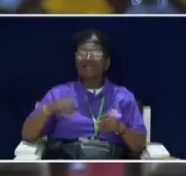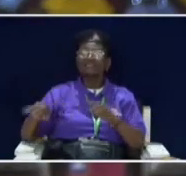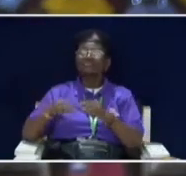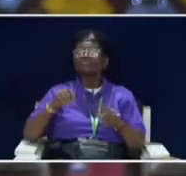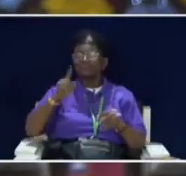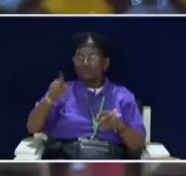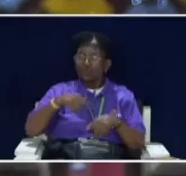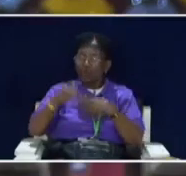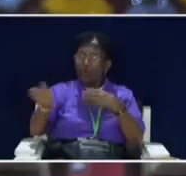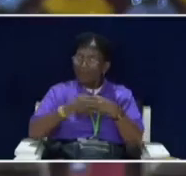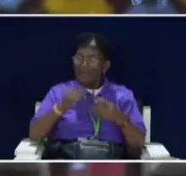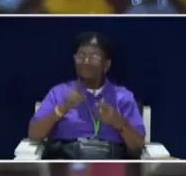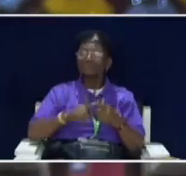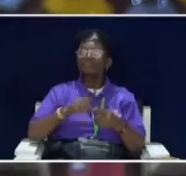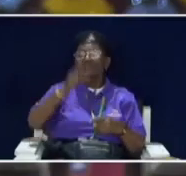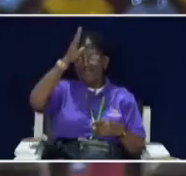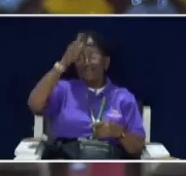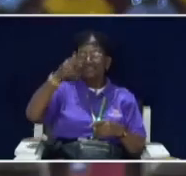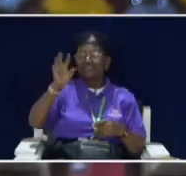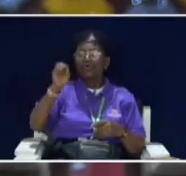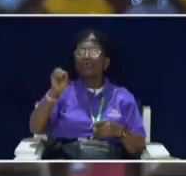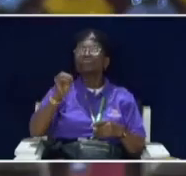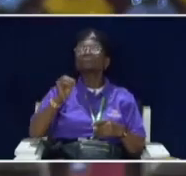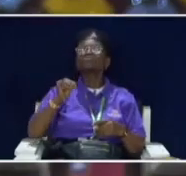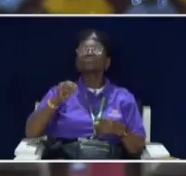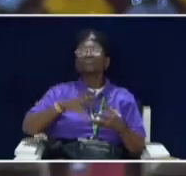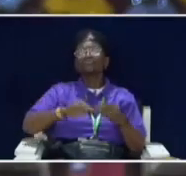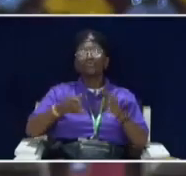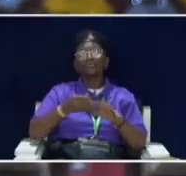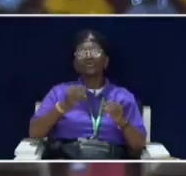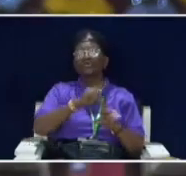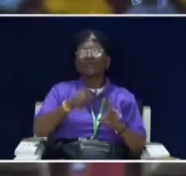story? Well, if you have something, you should not have to wait